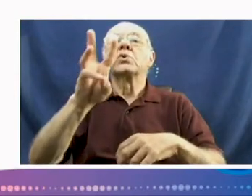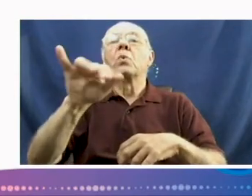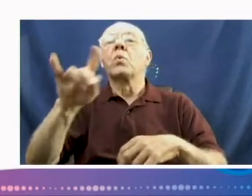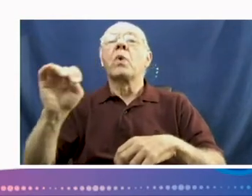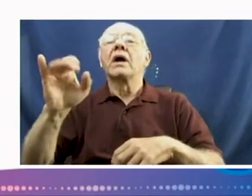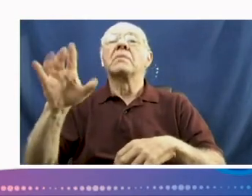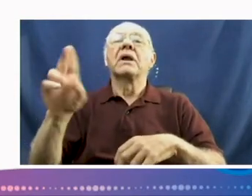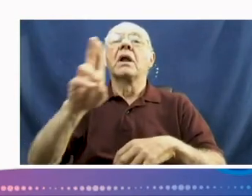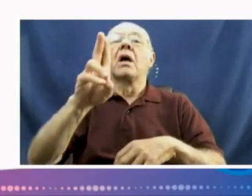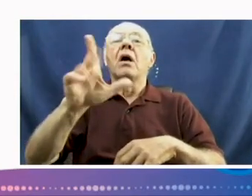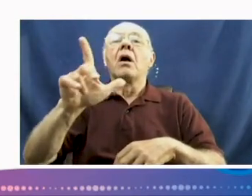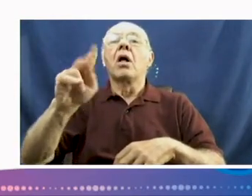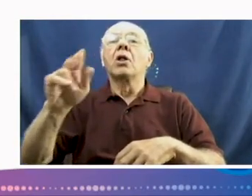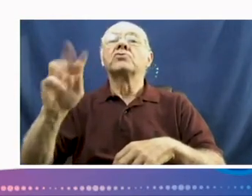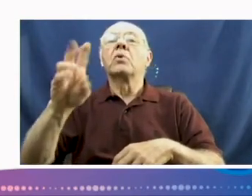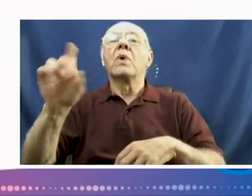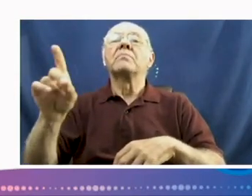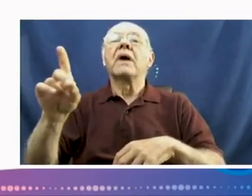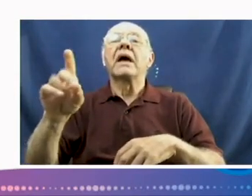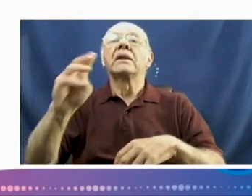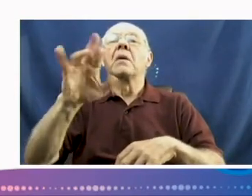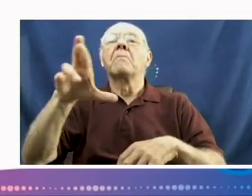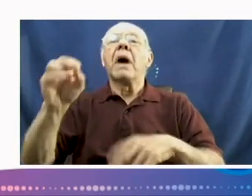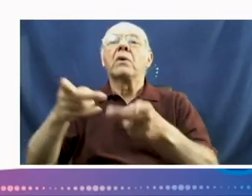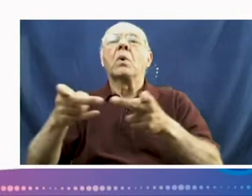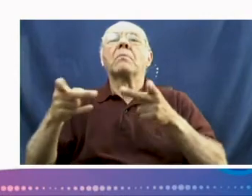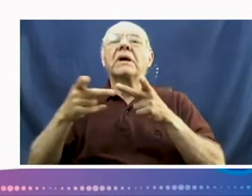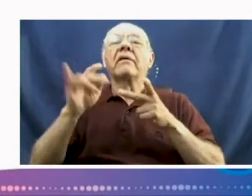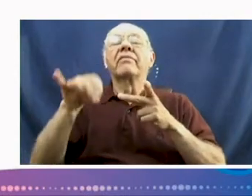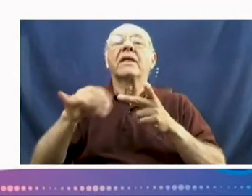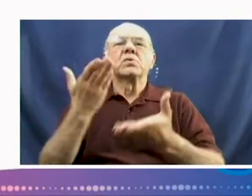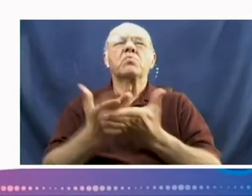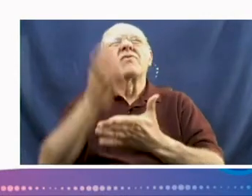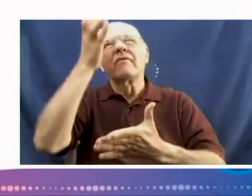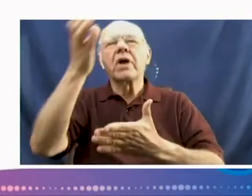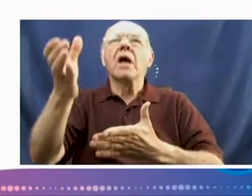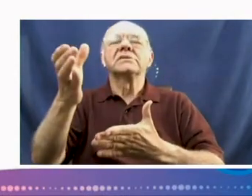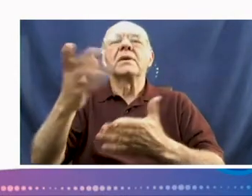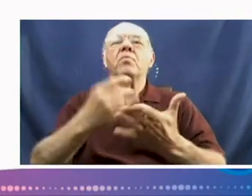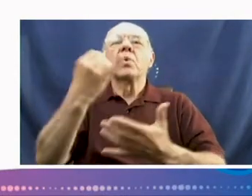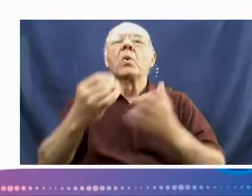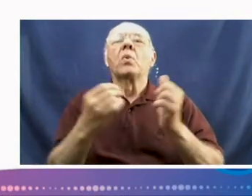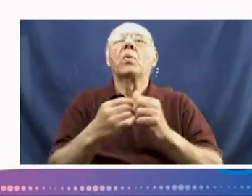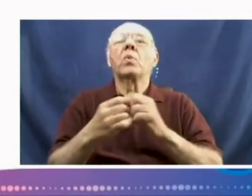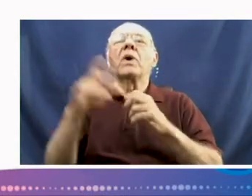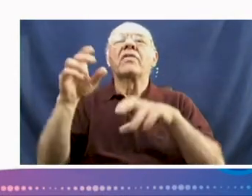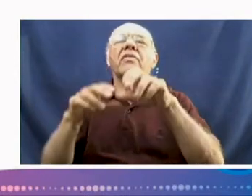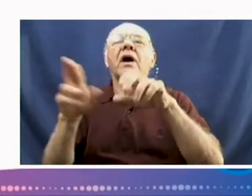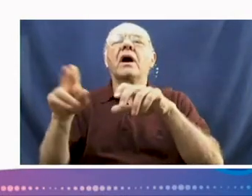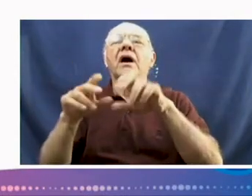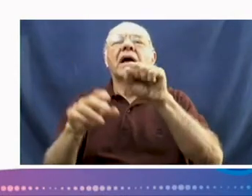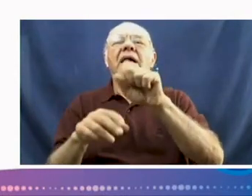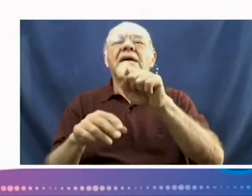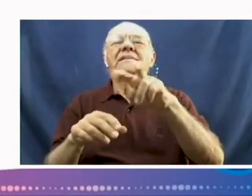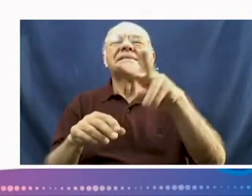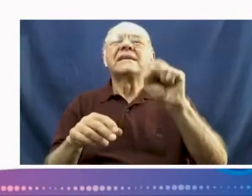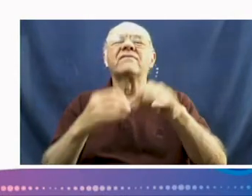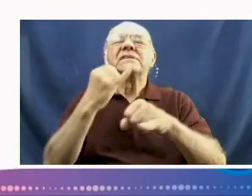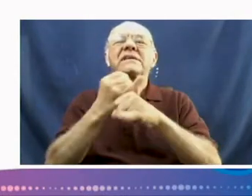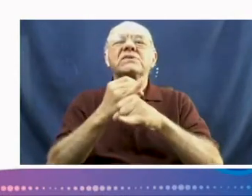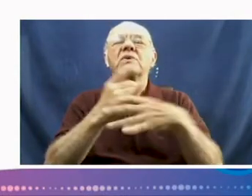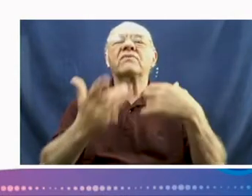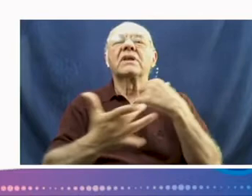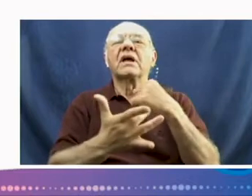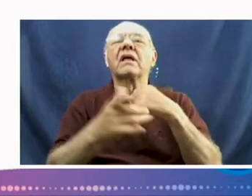Ultra-wideband micro-positioning project. It's a proof-of-concept project with Stevenson's Institute of Technology. Ultra-wideband can pinpoint people